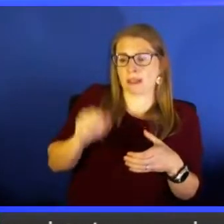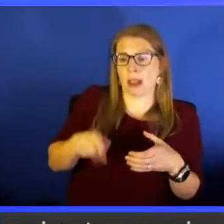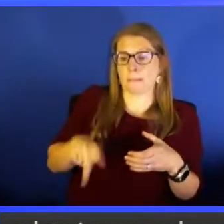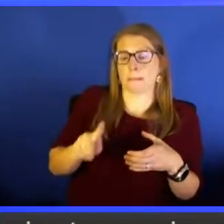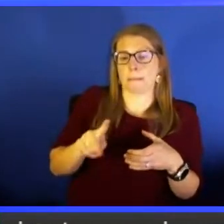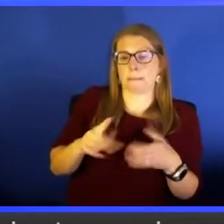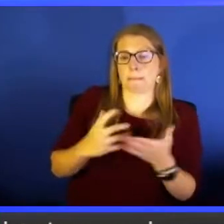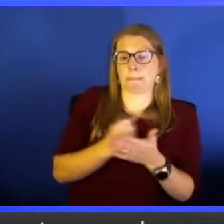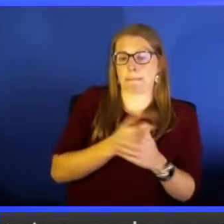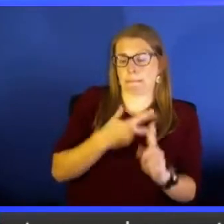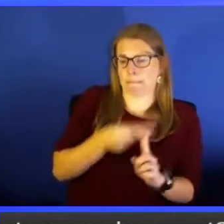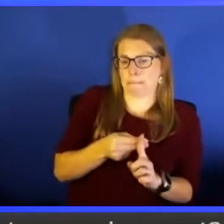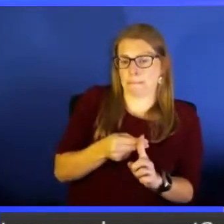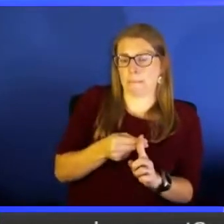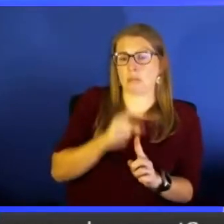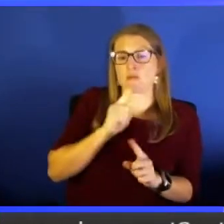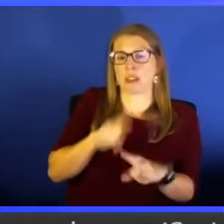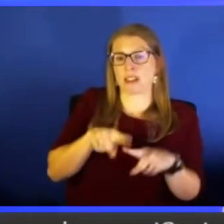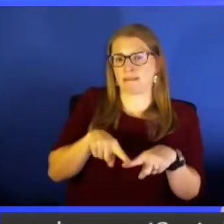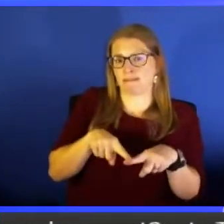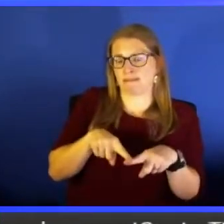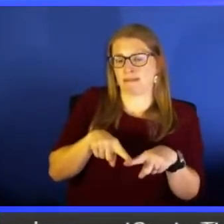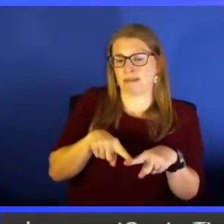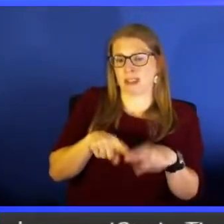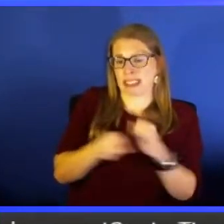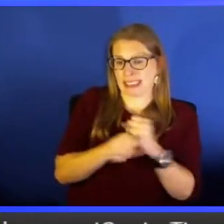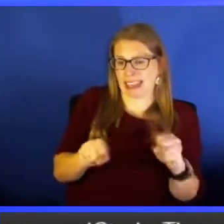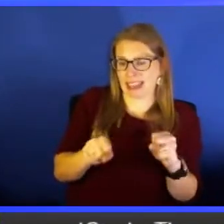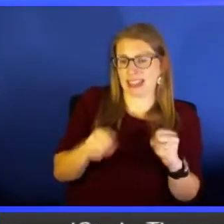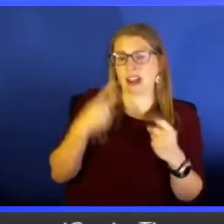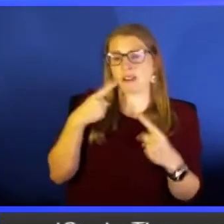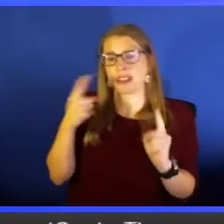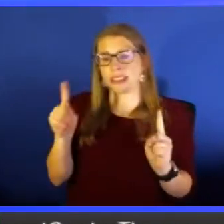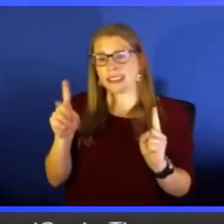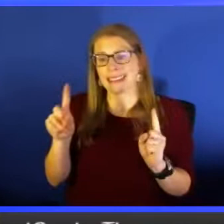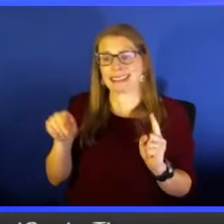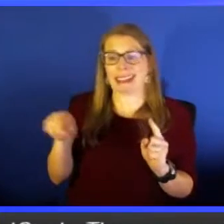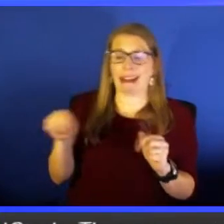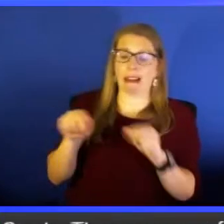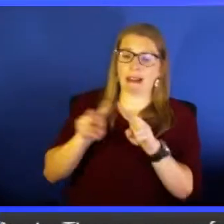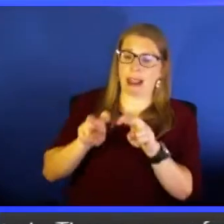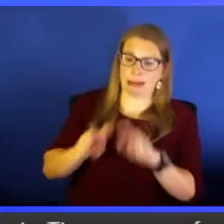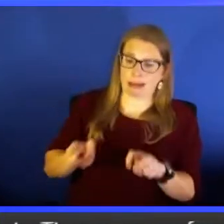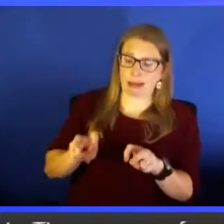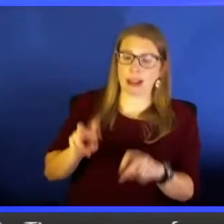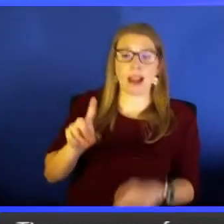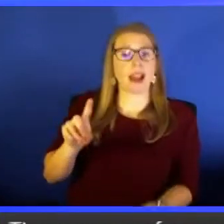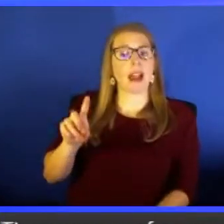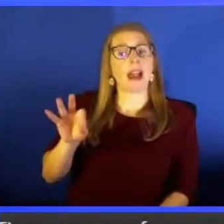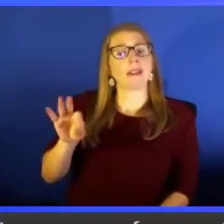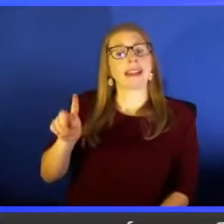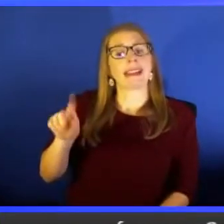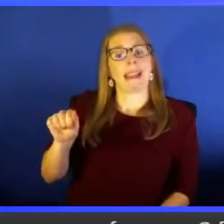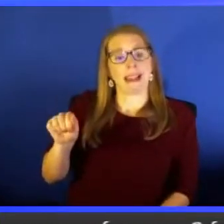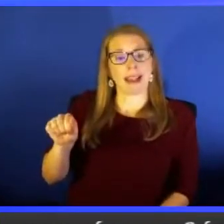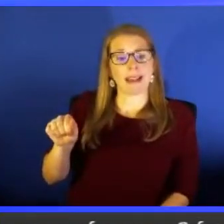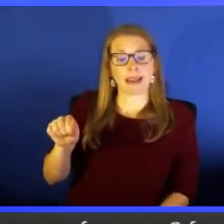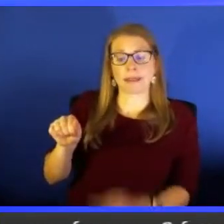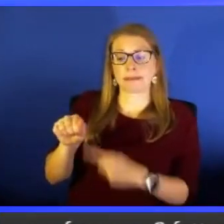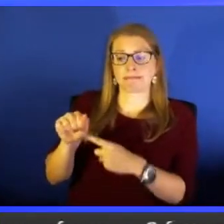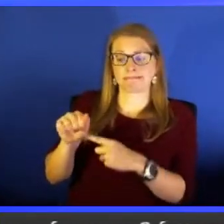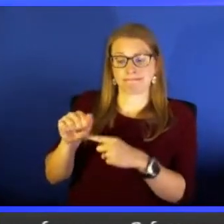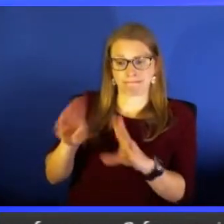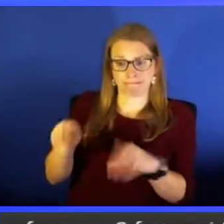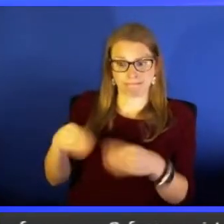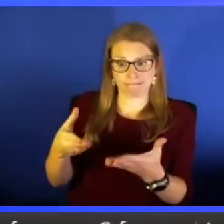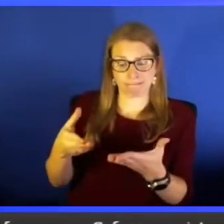it's really been based on safety and efficacy data analysis. So again, the FDA, everybody is doing their due diligence to make sure it's both